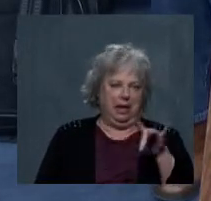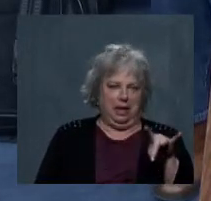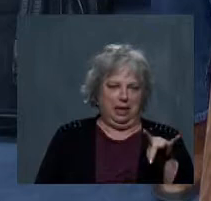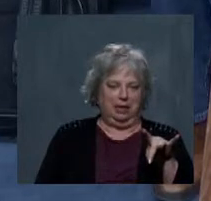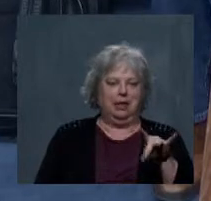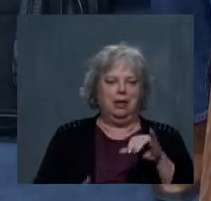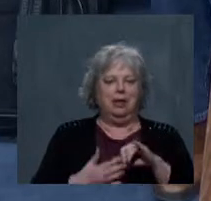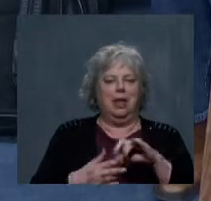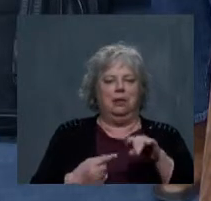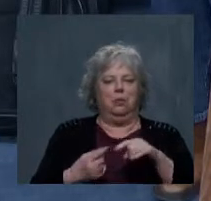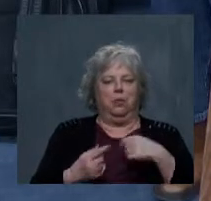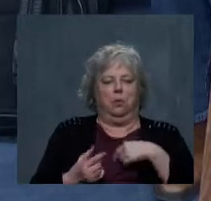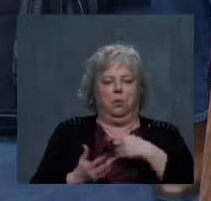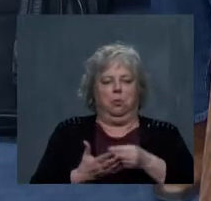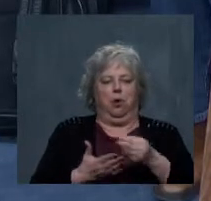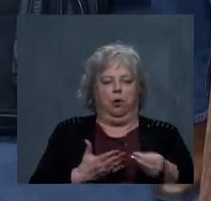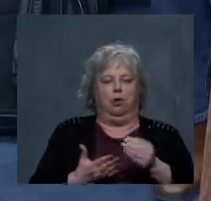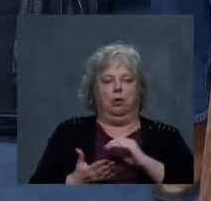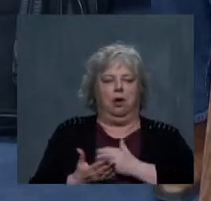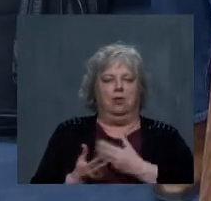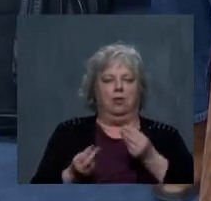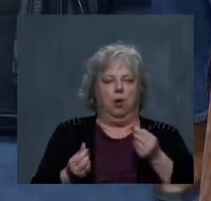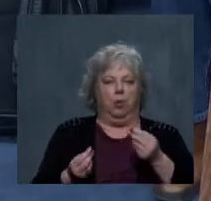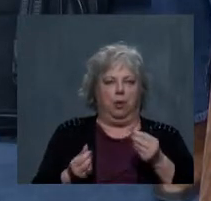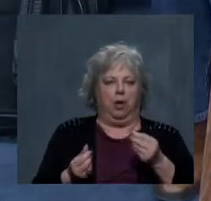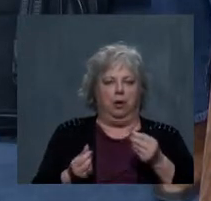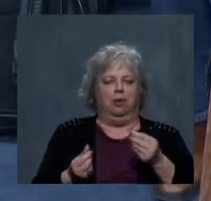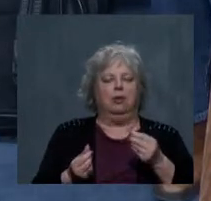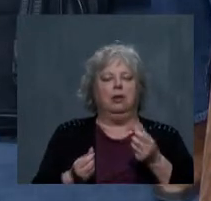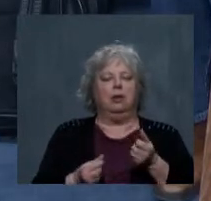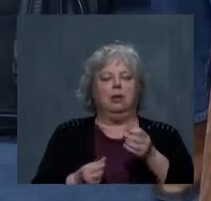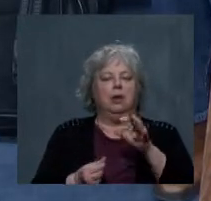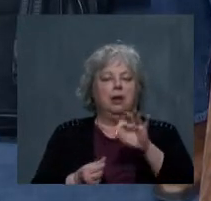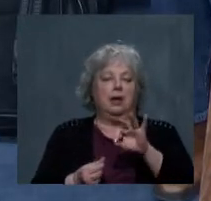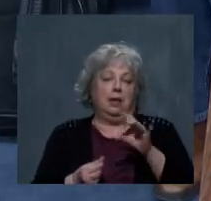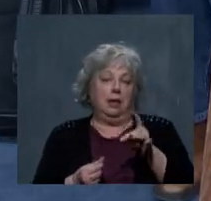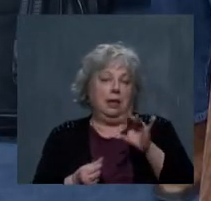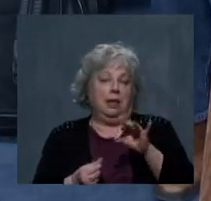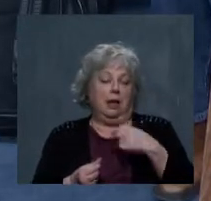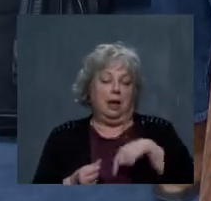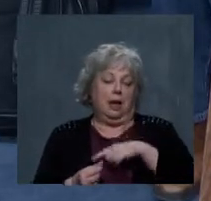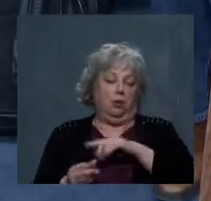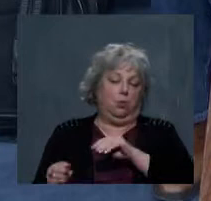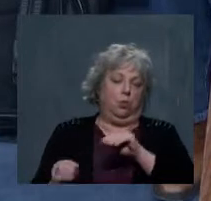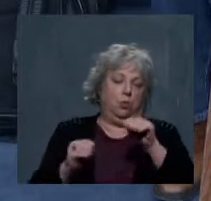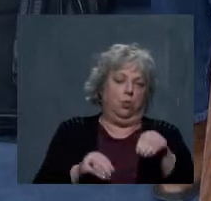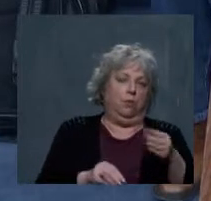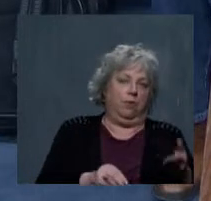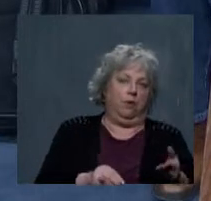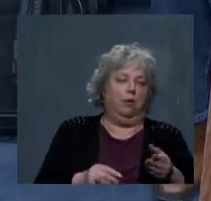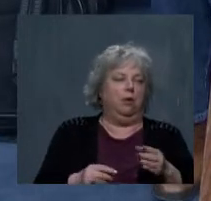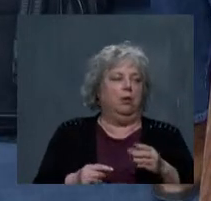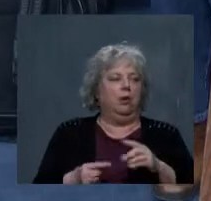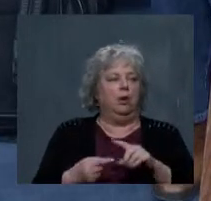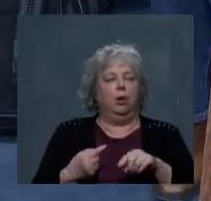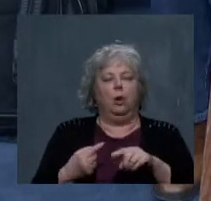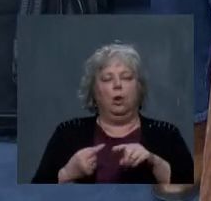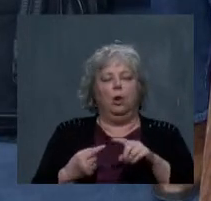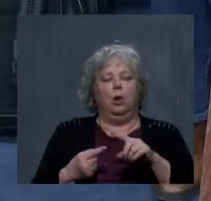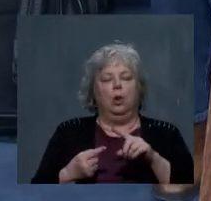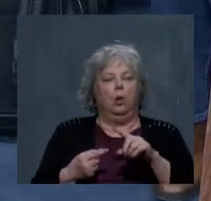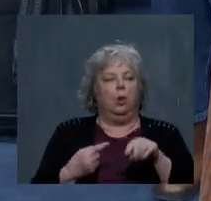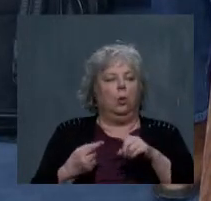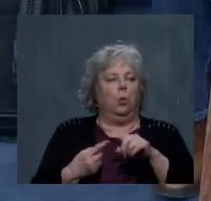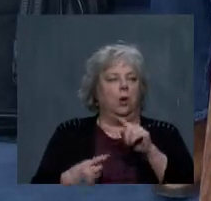since 1988 is when we purchased our property. We moved out there in 1989 when Taylor Loop Road was